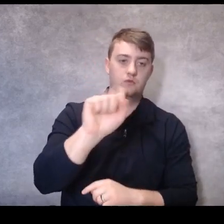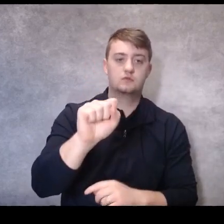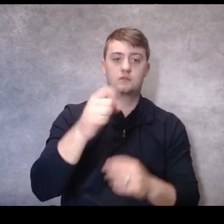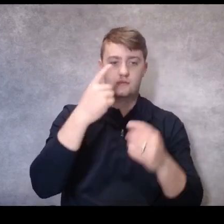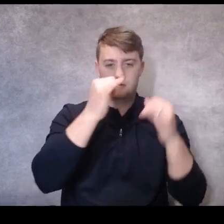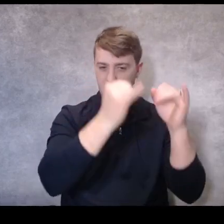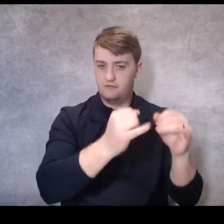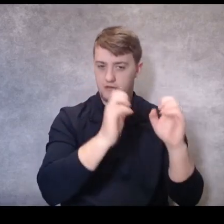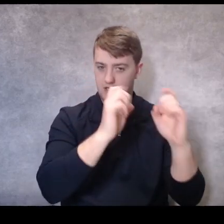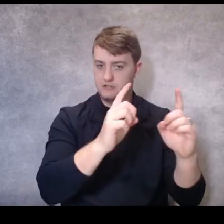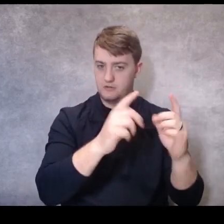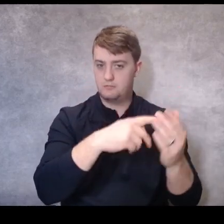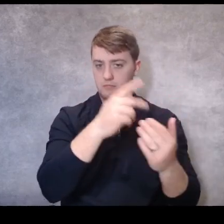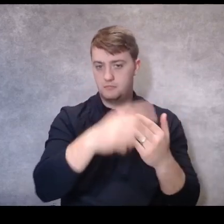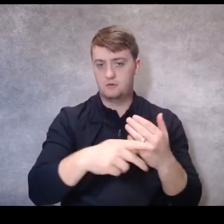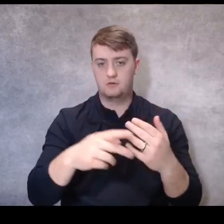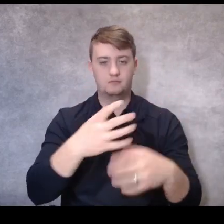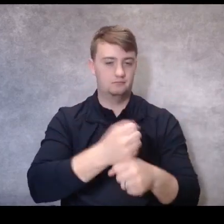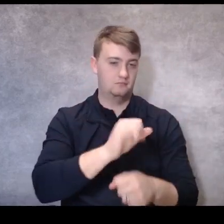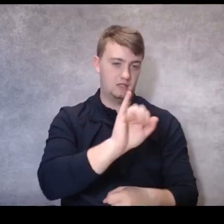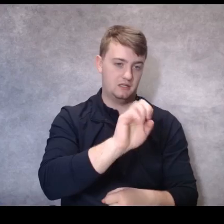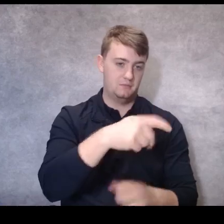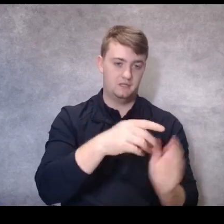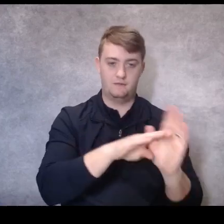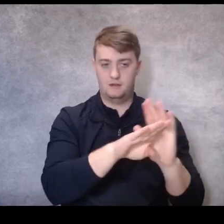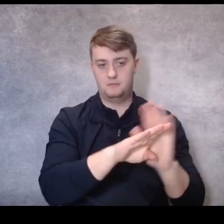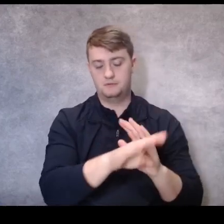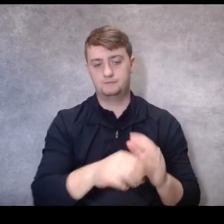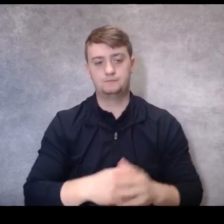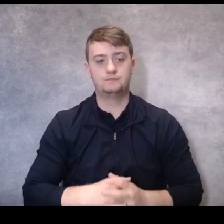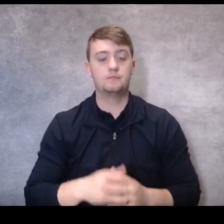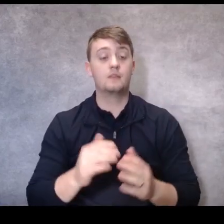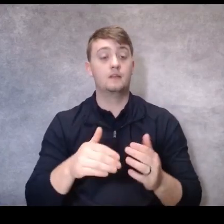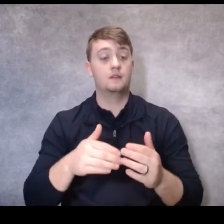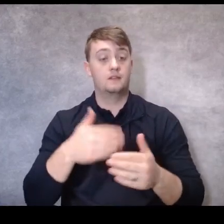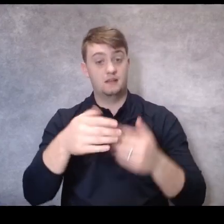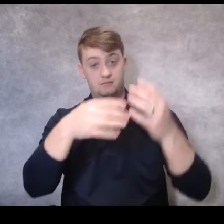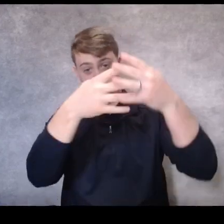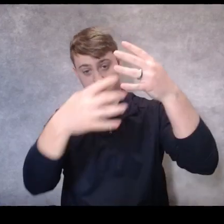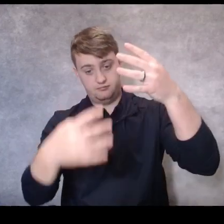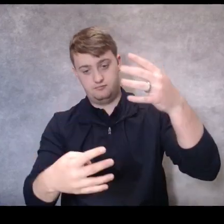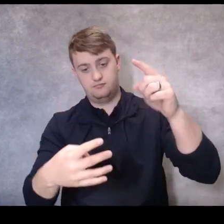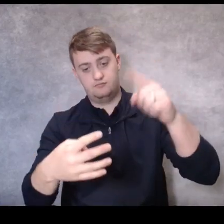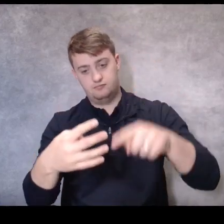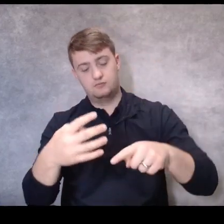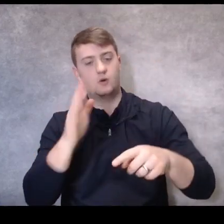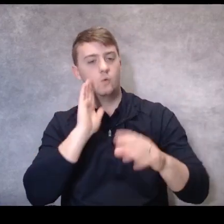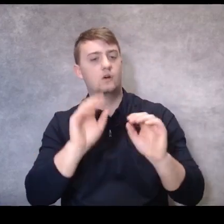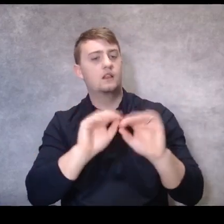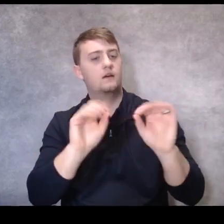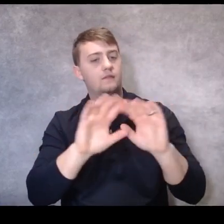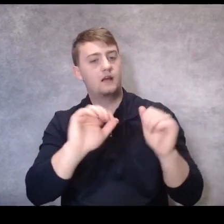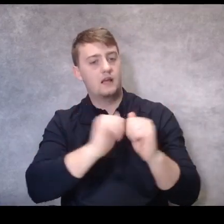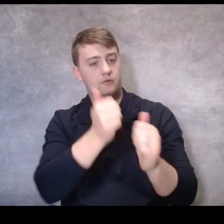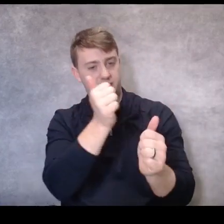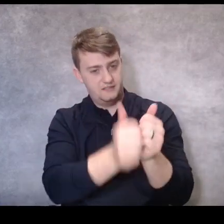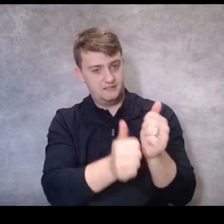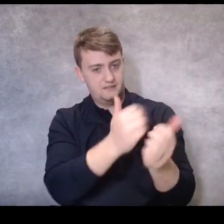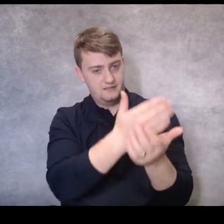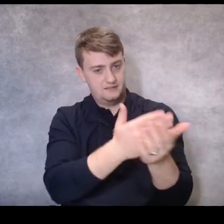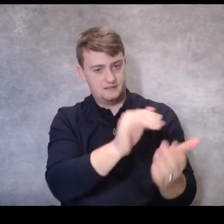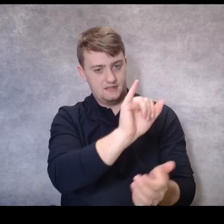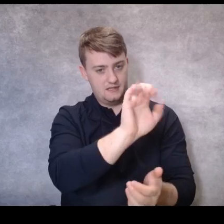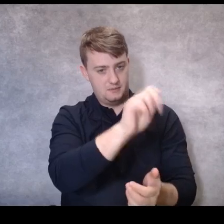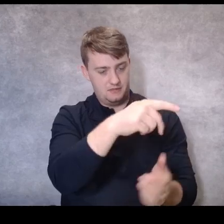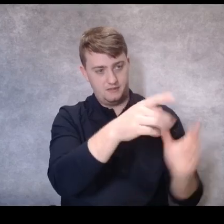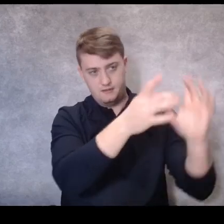for Individual Education Program, or IEP, development. In the next parts of the series, we will clarify how each